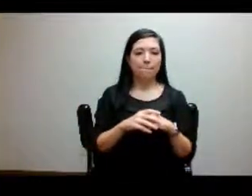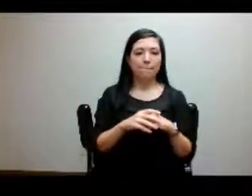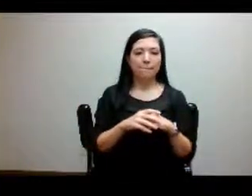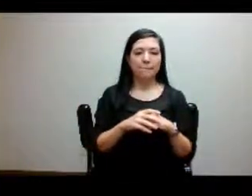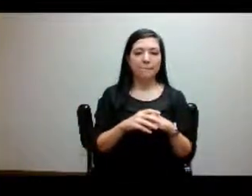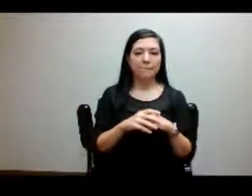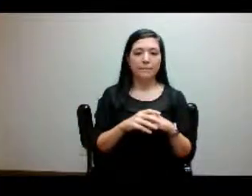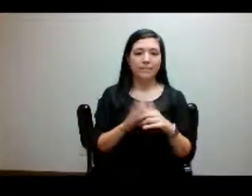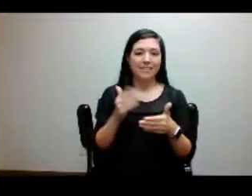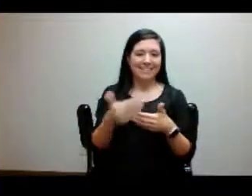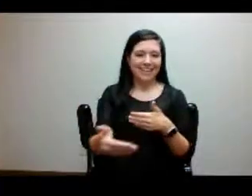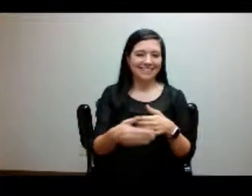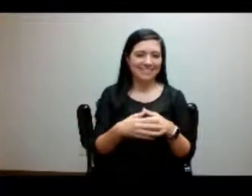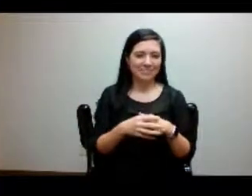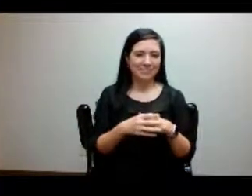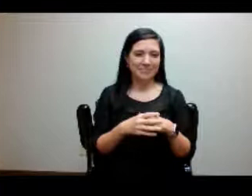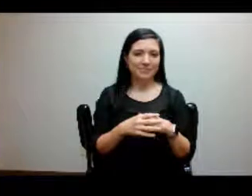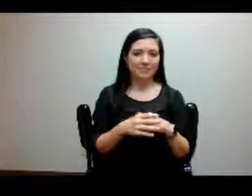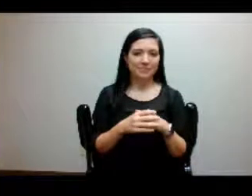And the next.